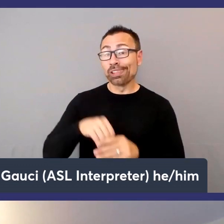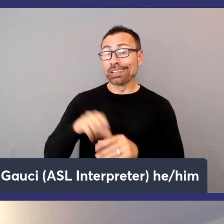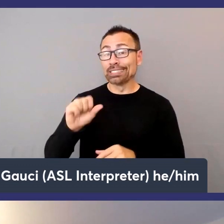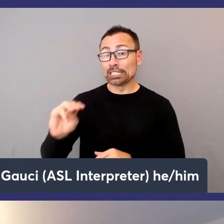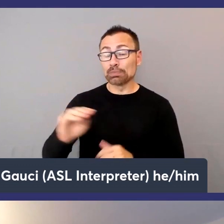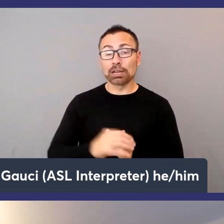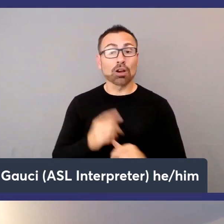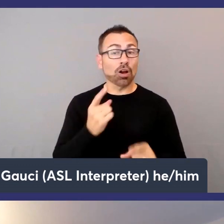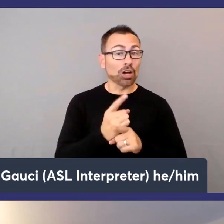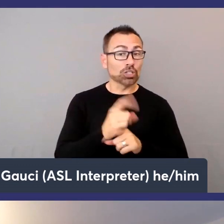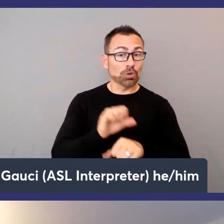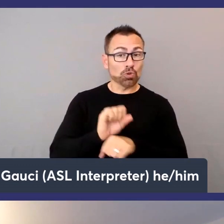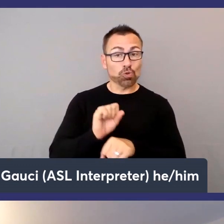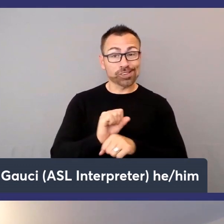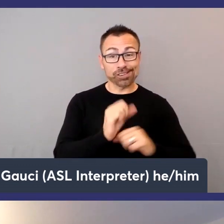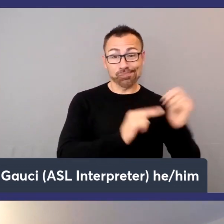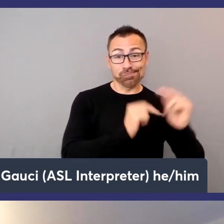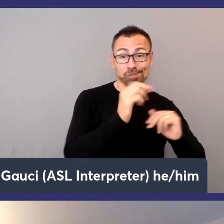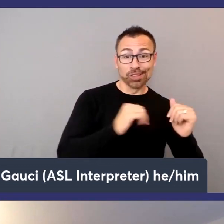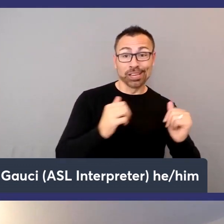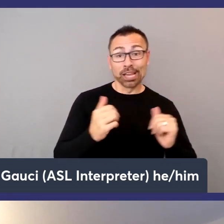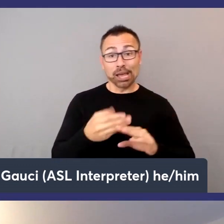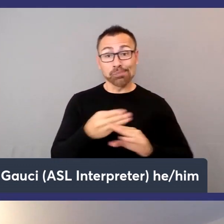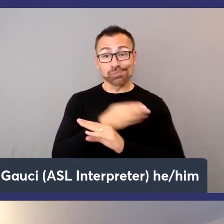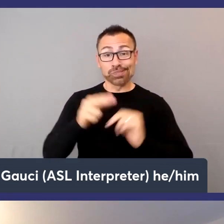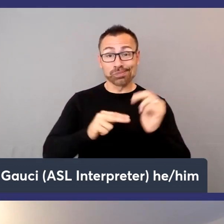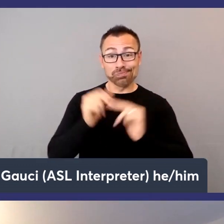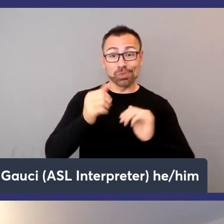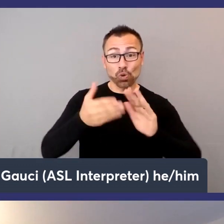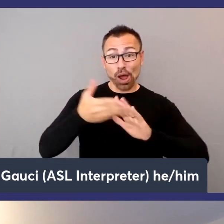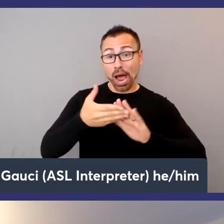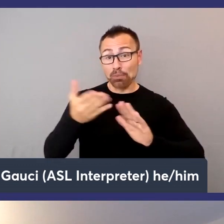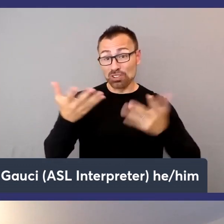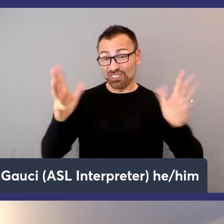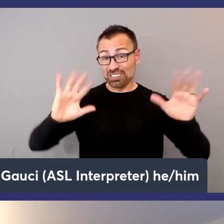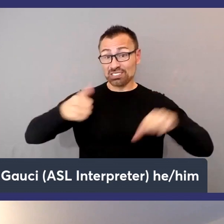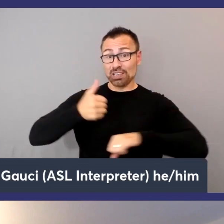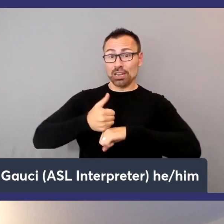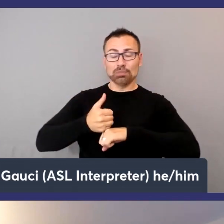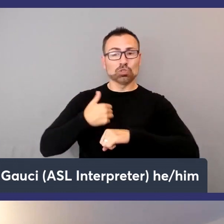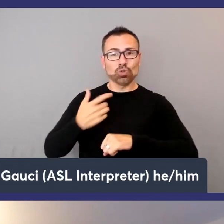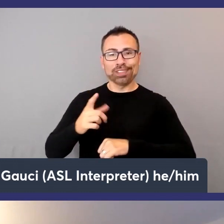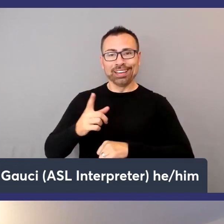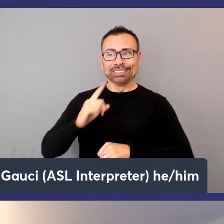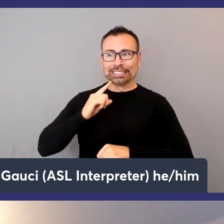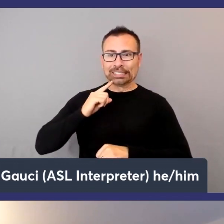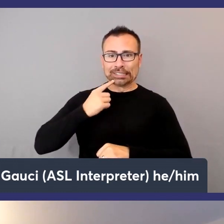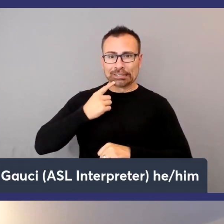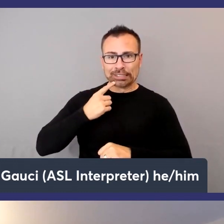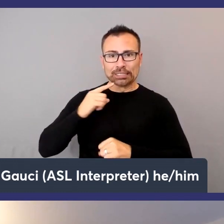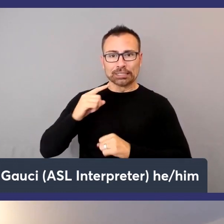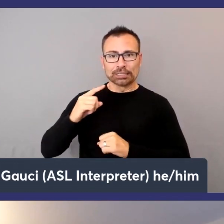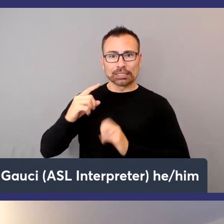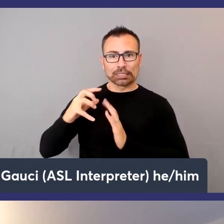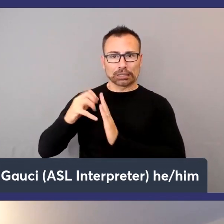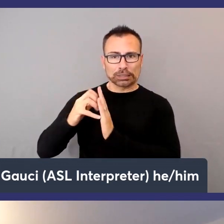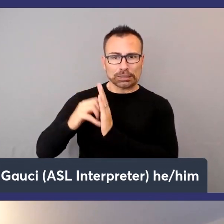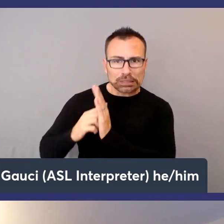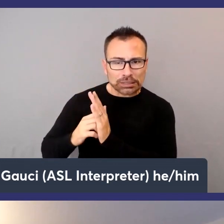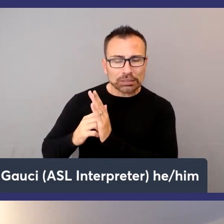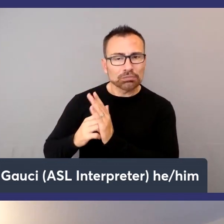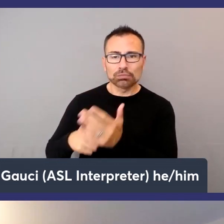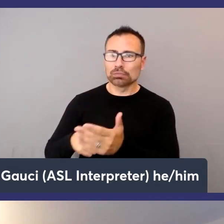operators as well. So you don't have to do a lot of the tedious coding tasks that you might have to do otherwise, like changing a latitude